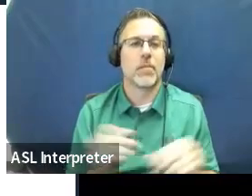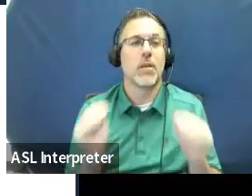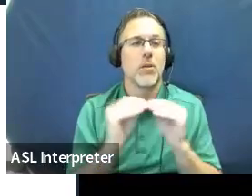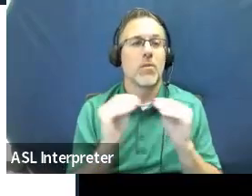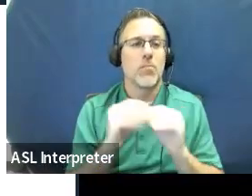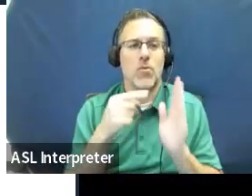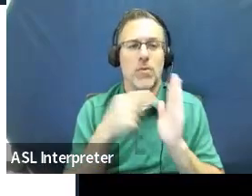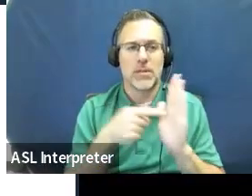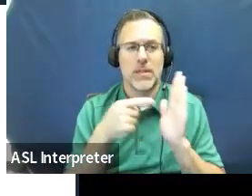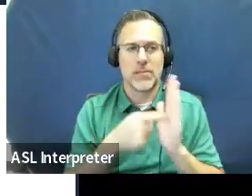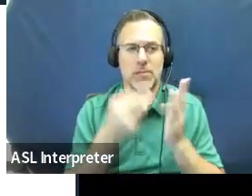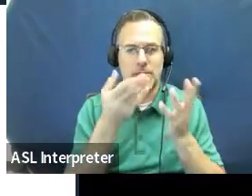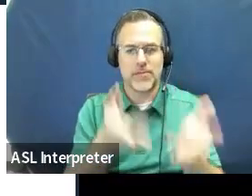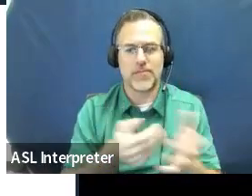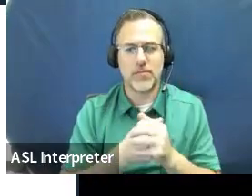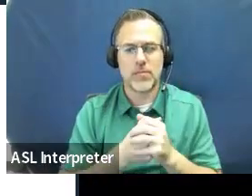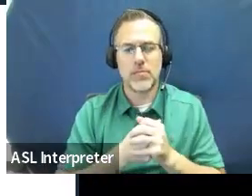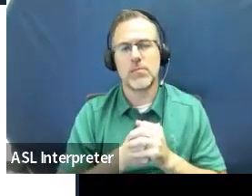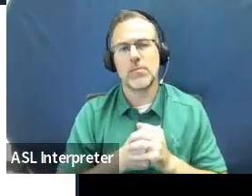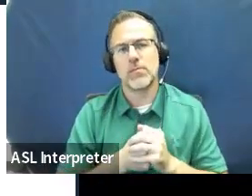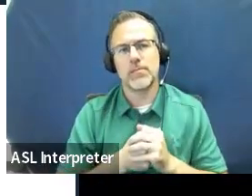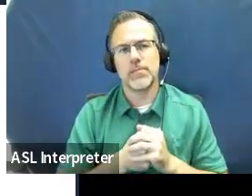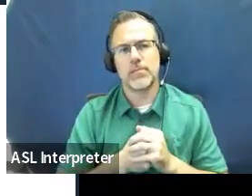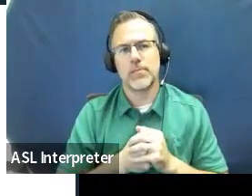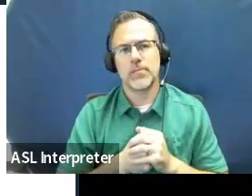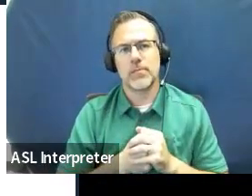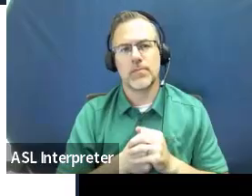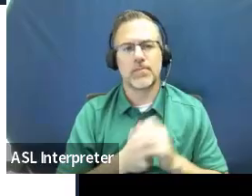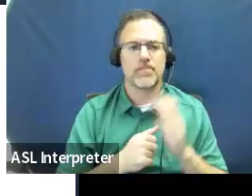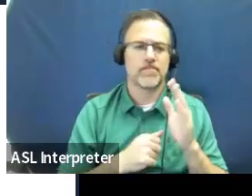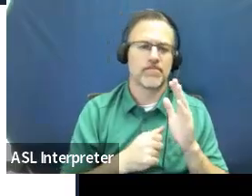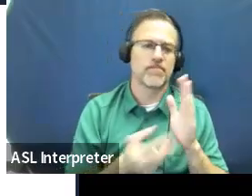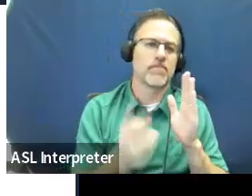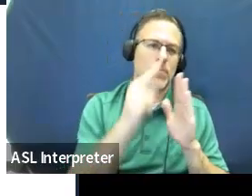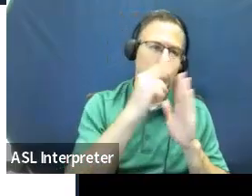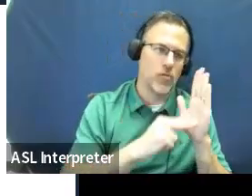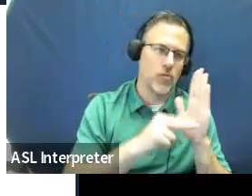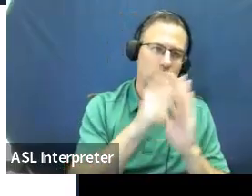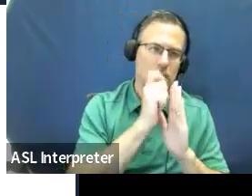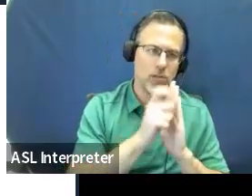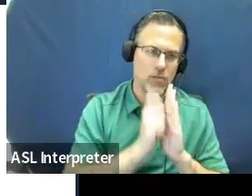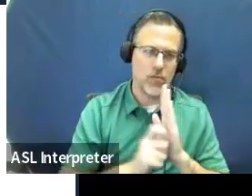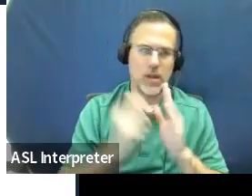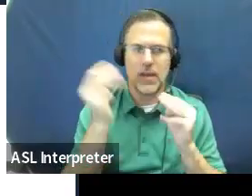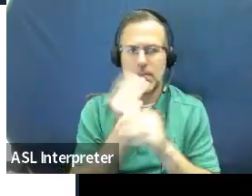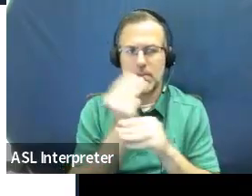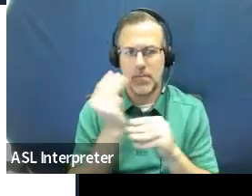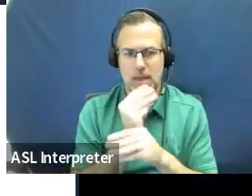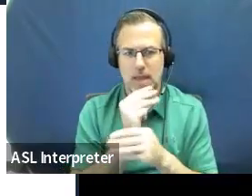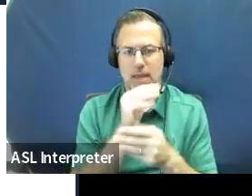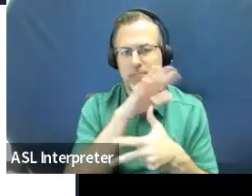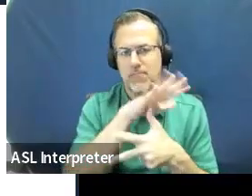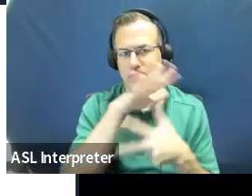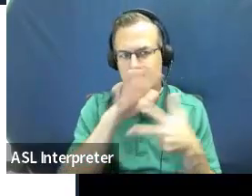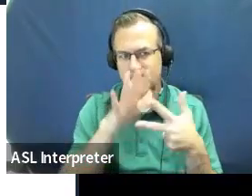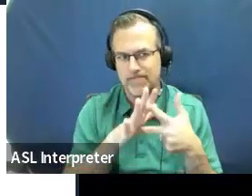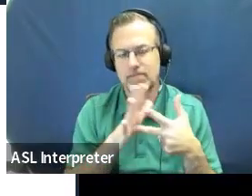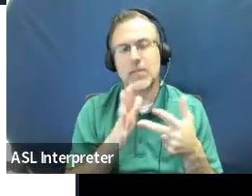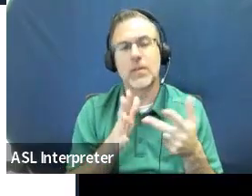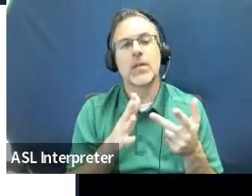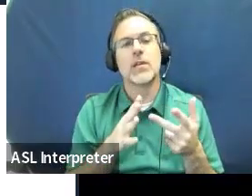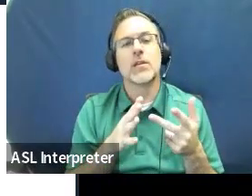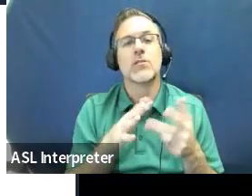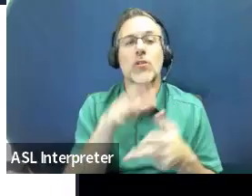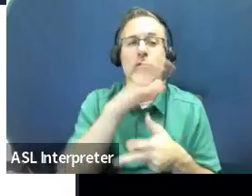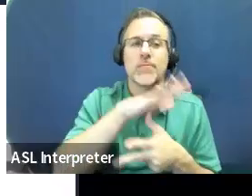So here you can see that there are some reading, writing, and math, but this we've gotten even more specific. So within the reading,